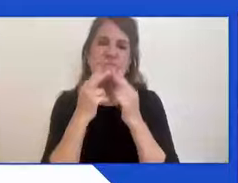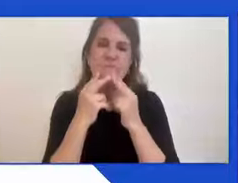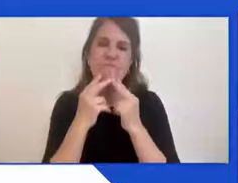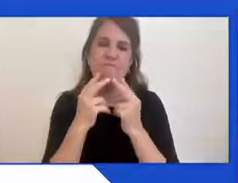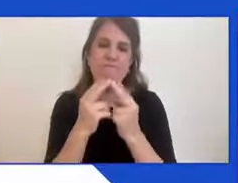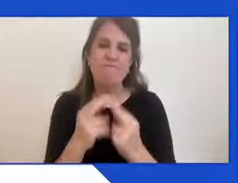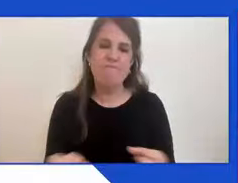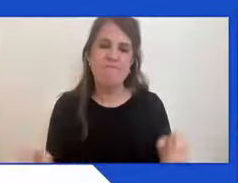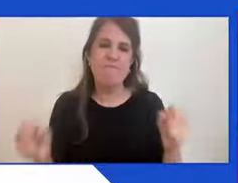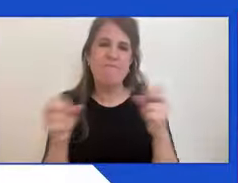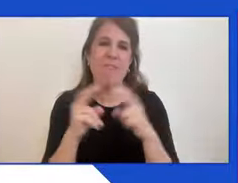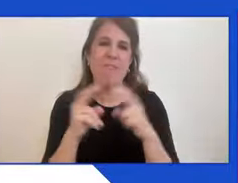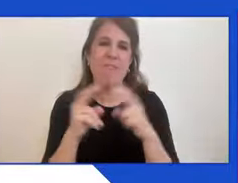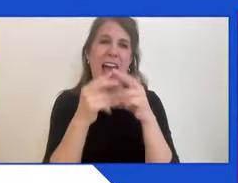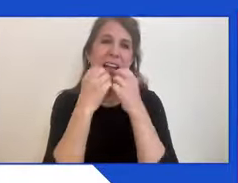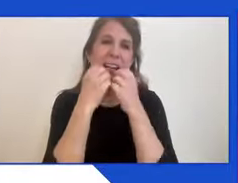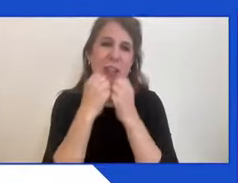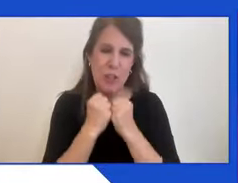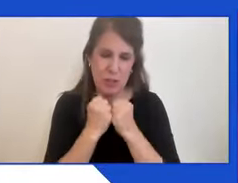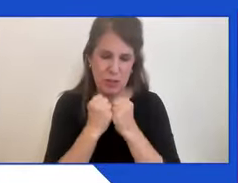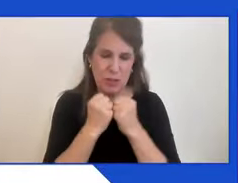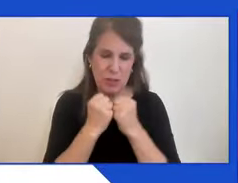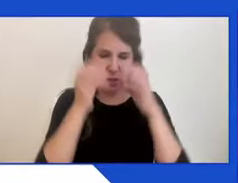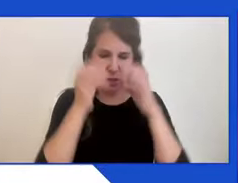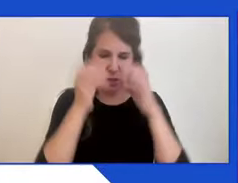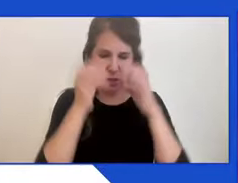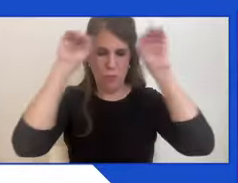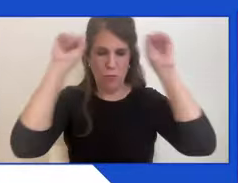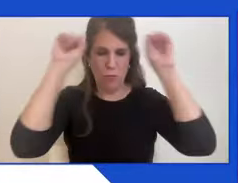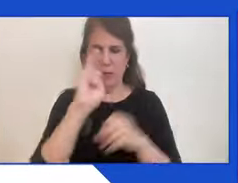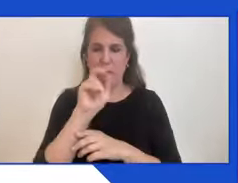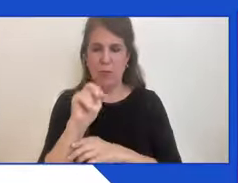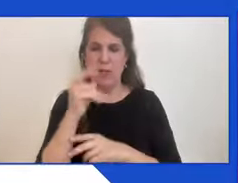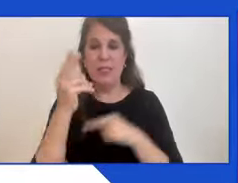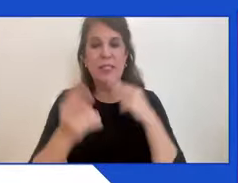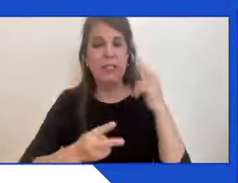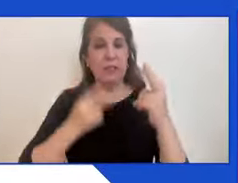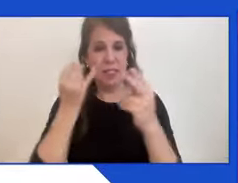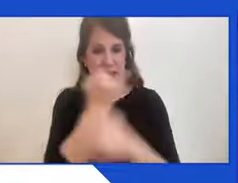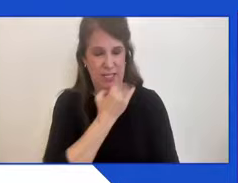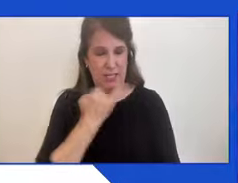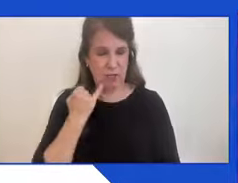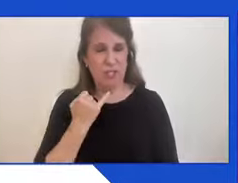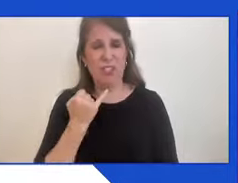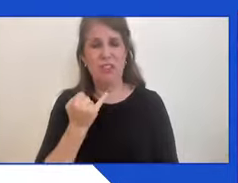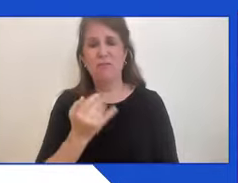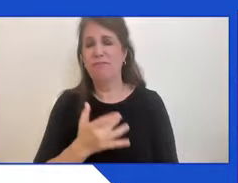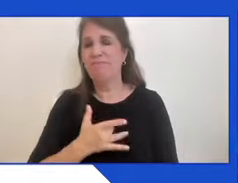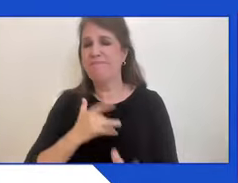The president's visit of condolence and friendship to Israel after